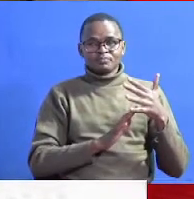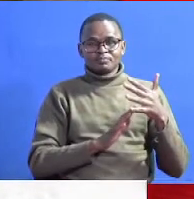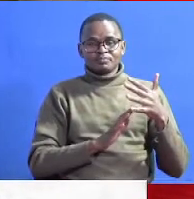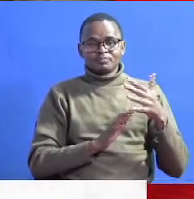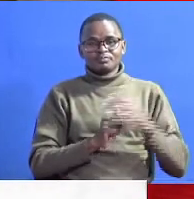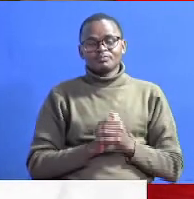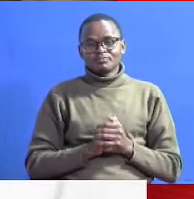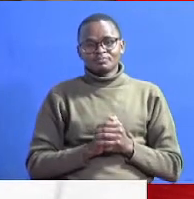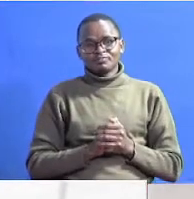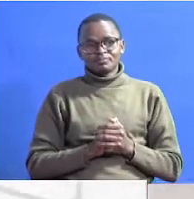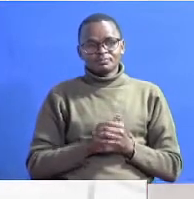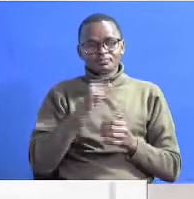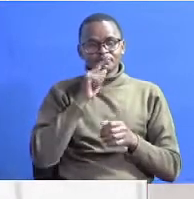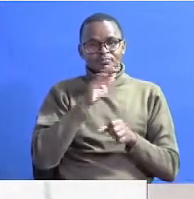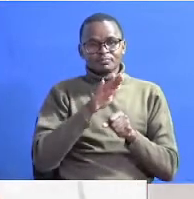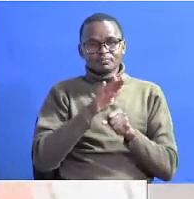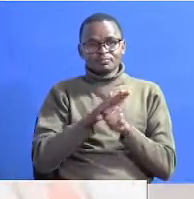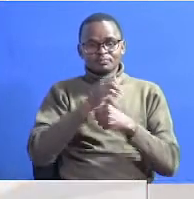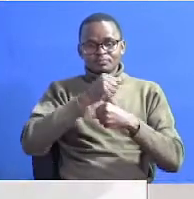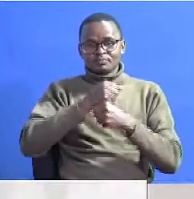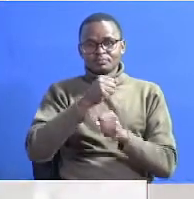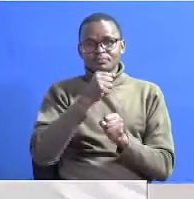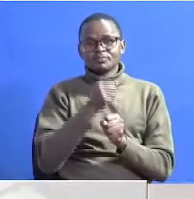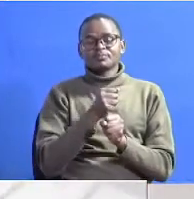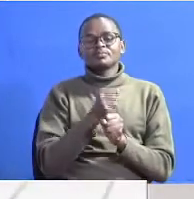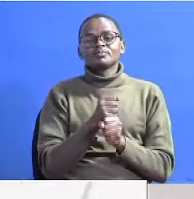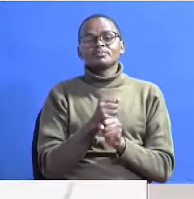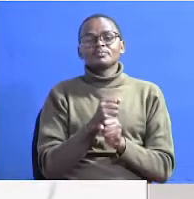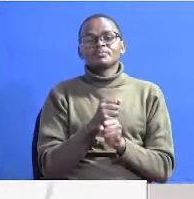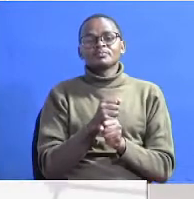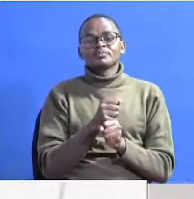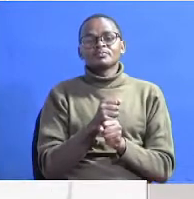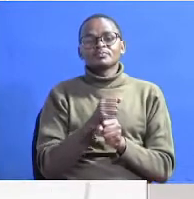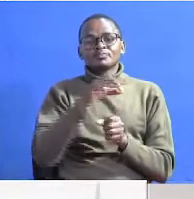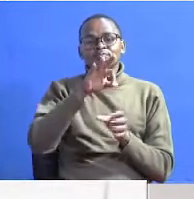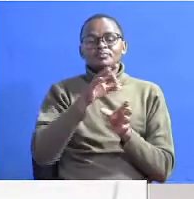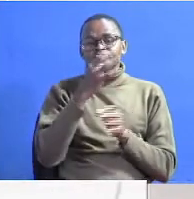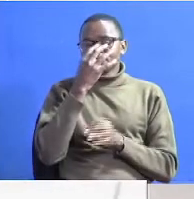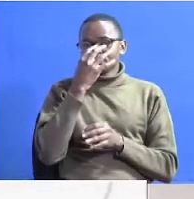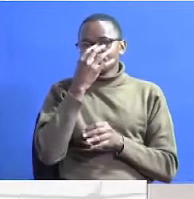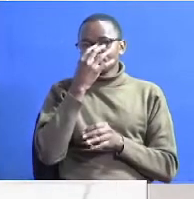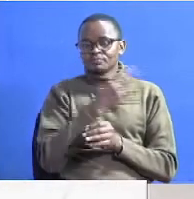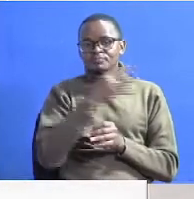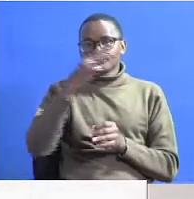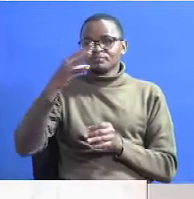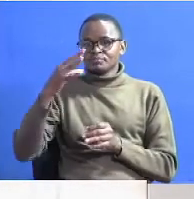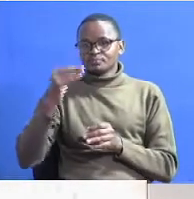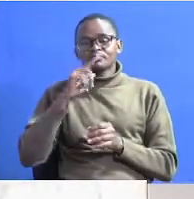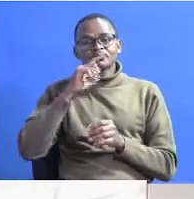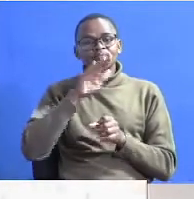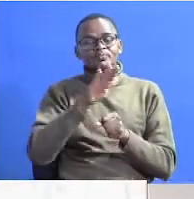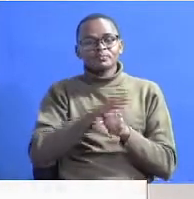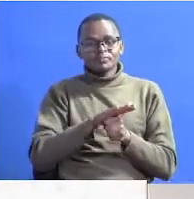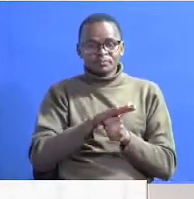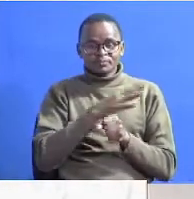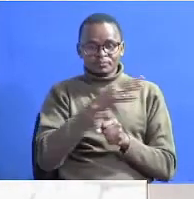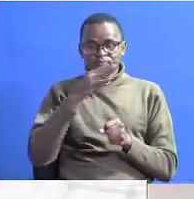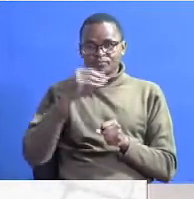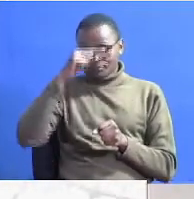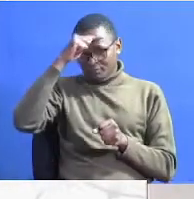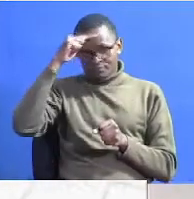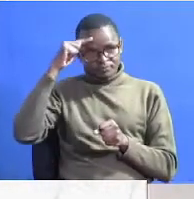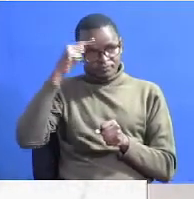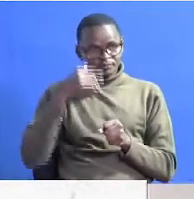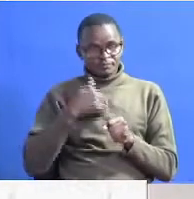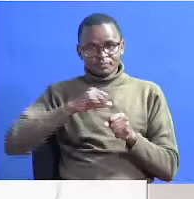Now, the promises that were made by the, President-elect William Ruto, and also the promises. I'm asking this because you're